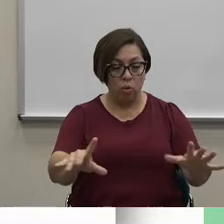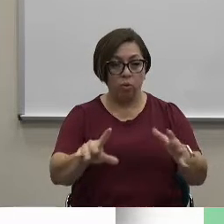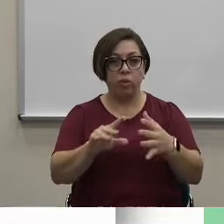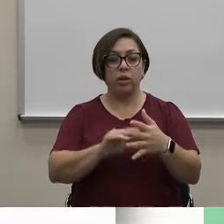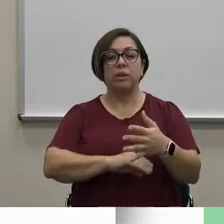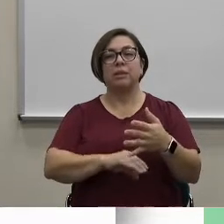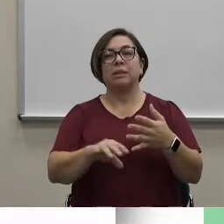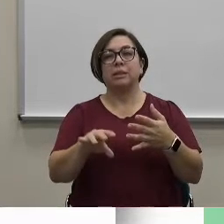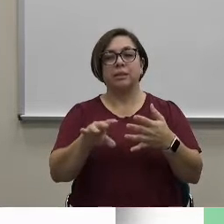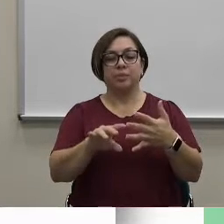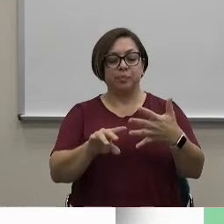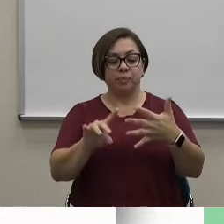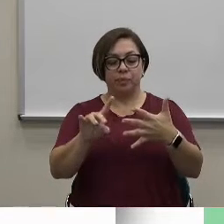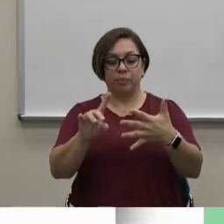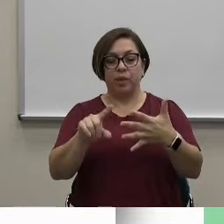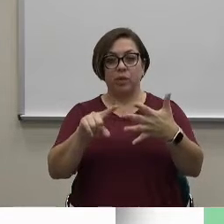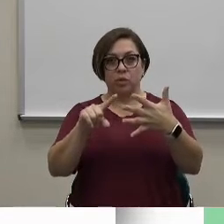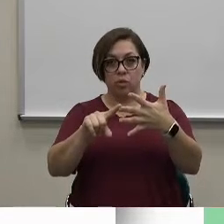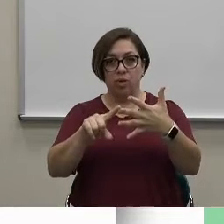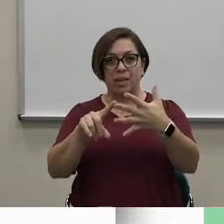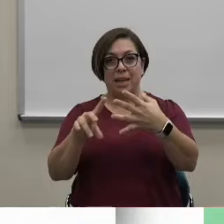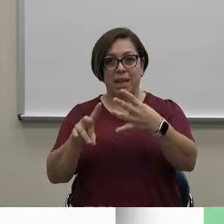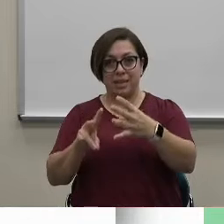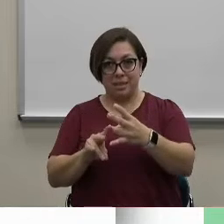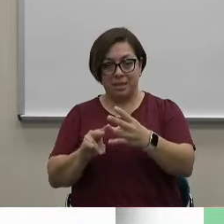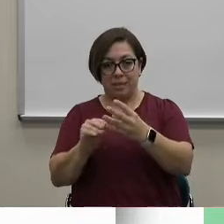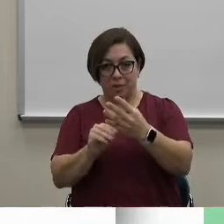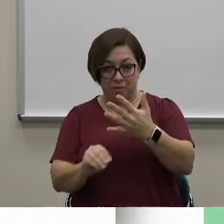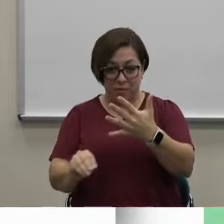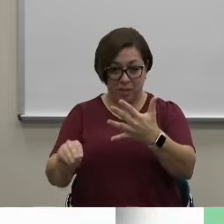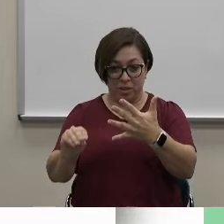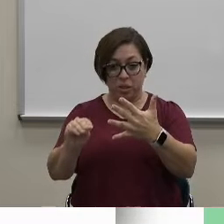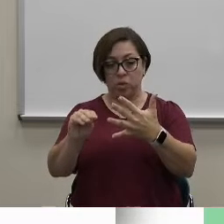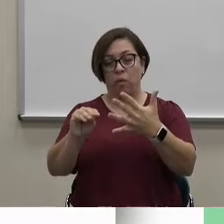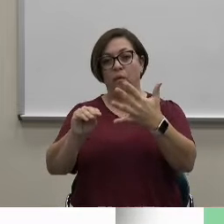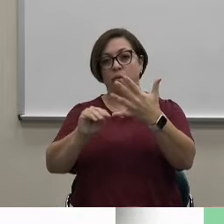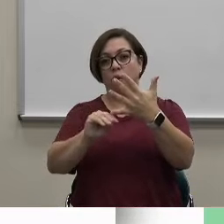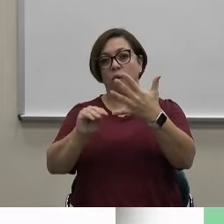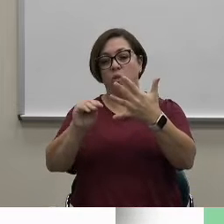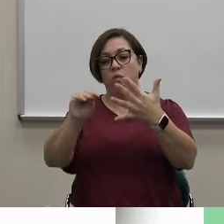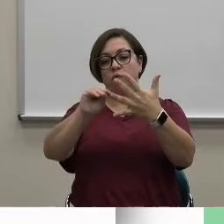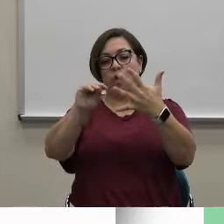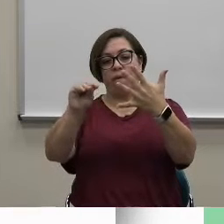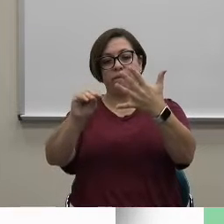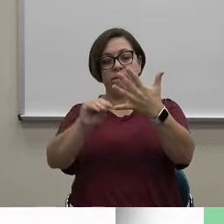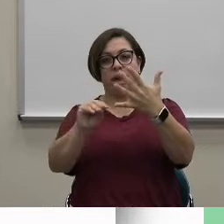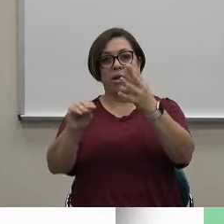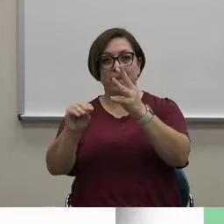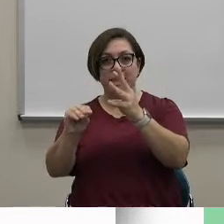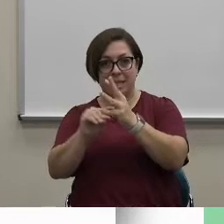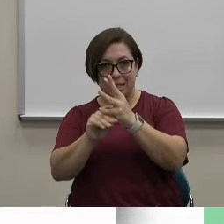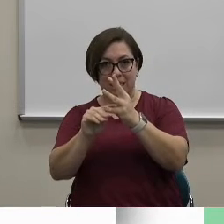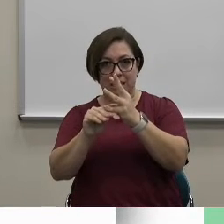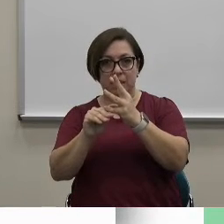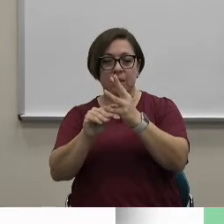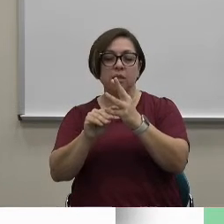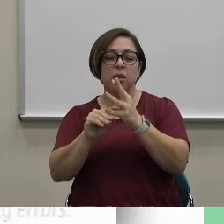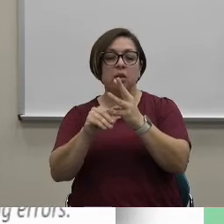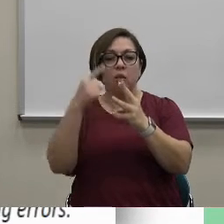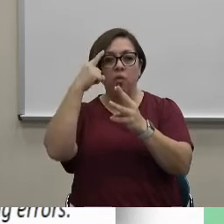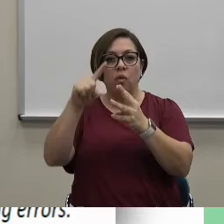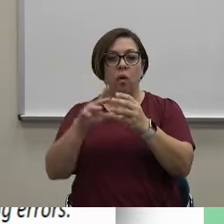and then filling that population in 4, 5, and 6 in order to balance across all of our 7 districts.